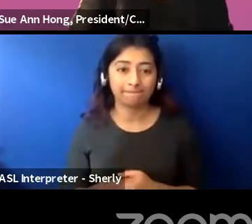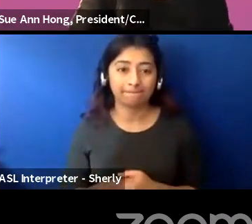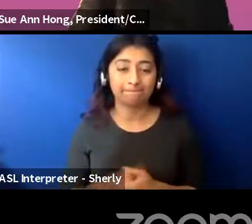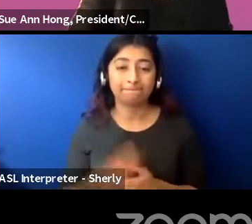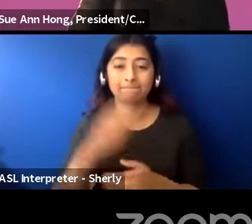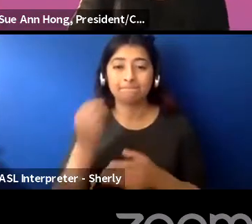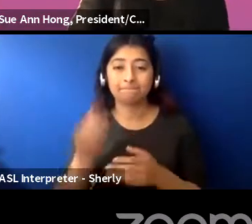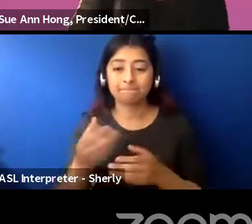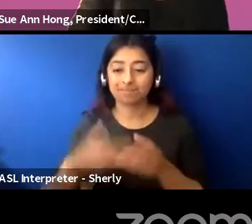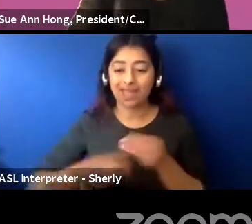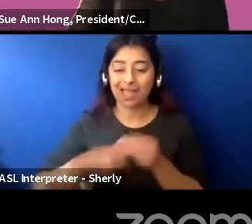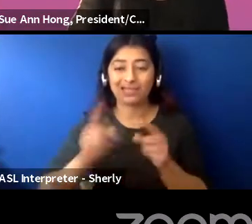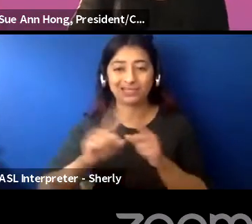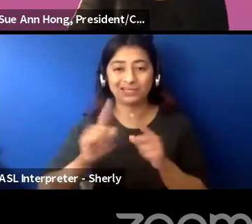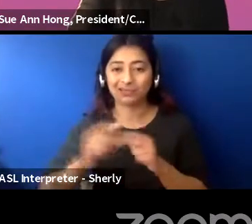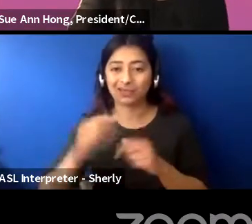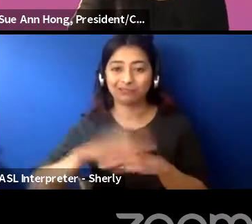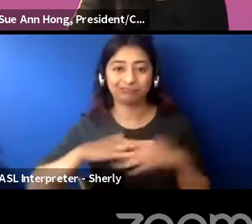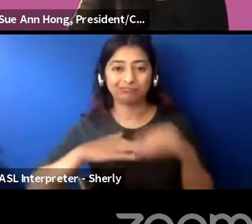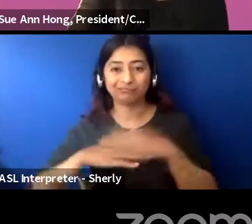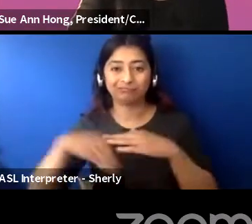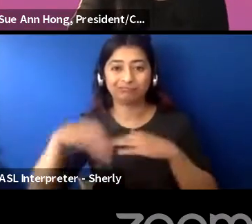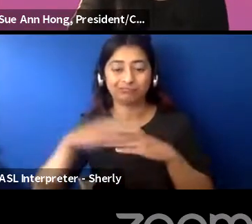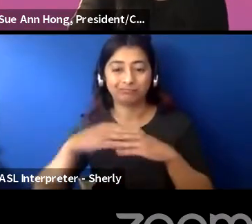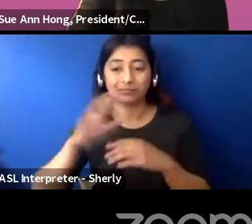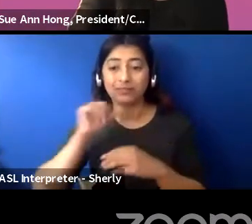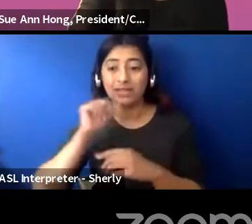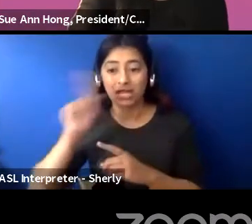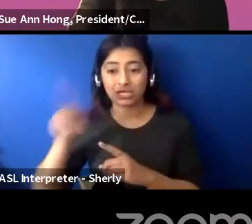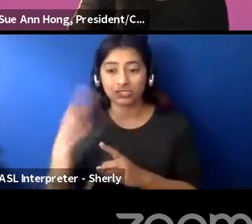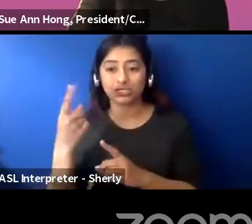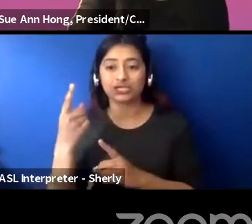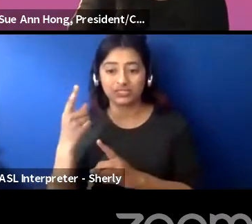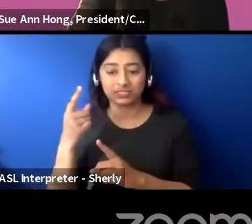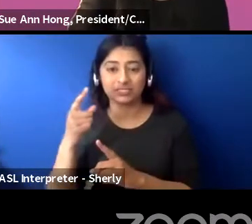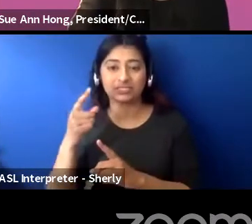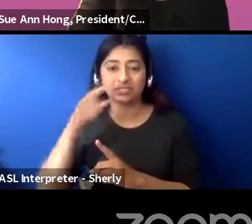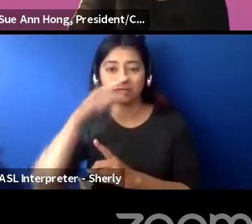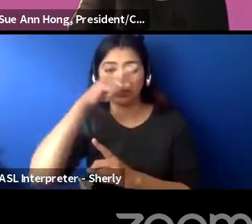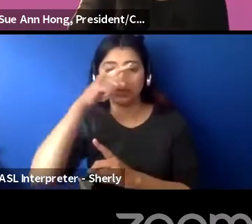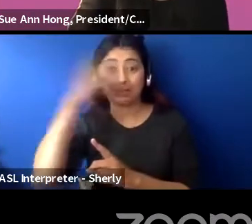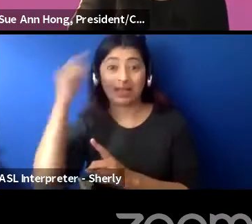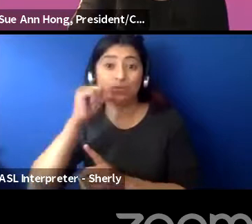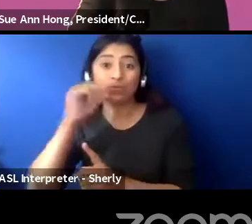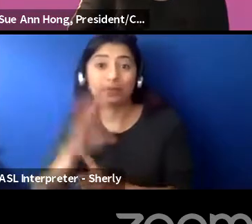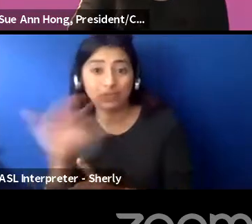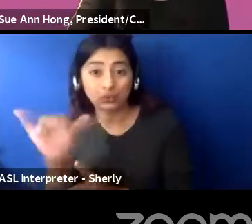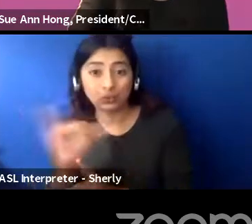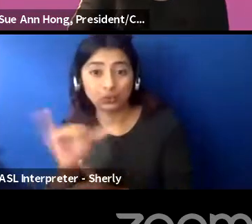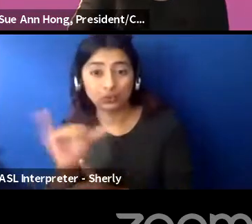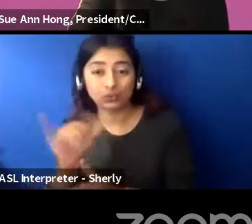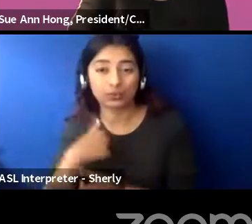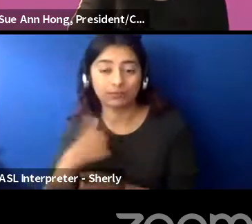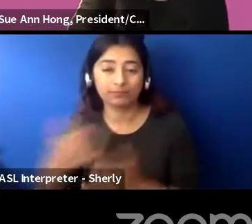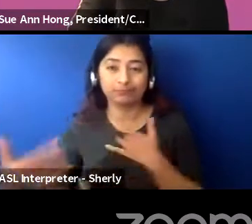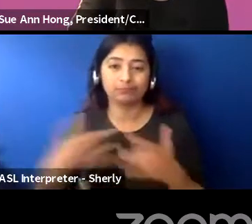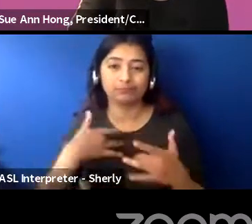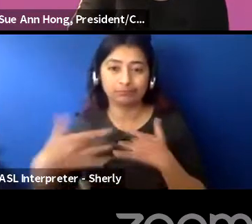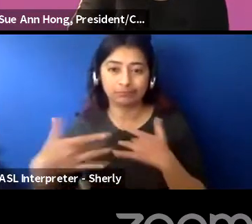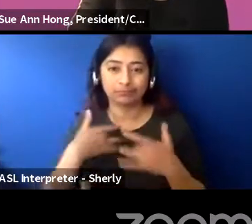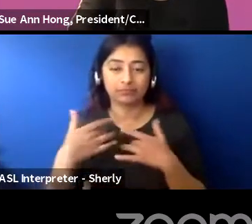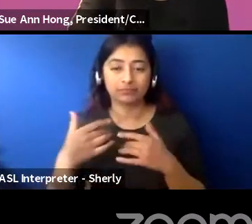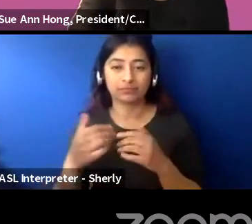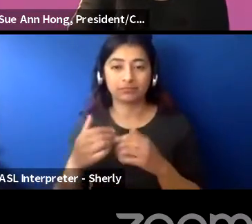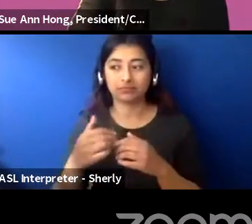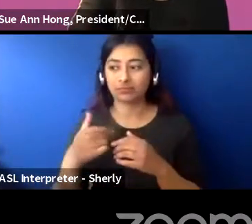other intersectionalities, not just the Black community, but Black women. Right. And so I'm very concerned with